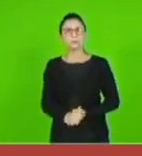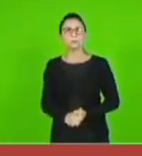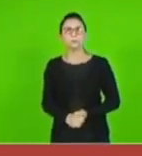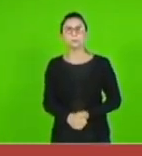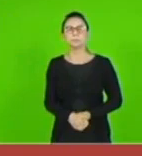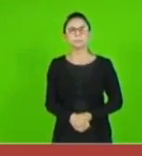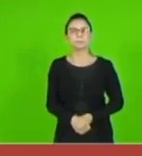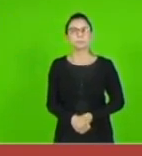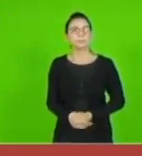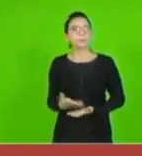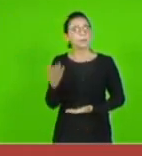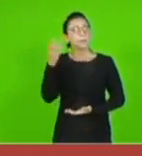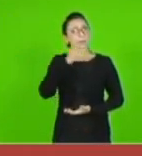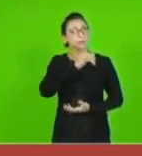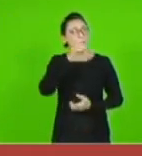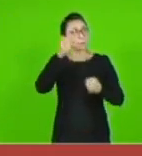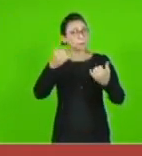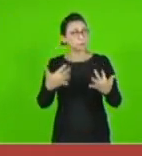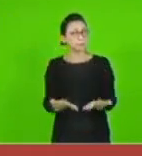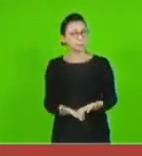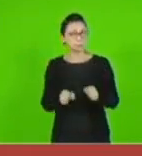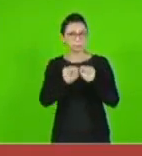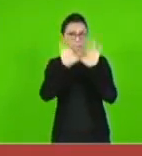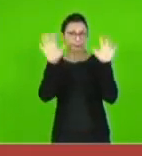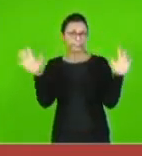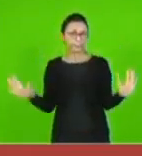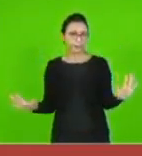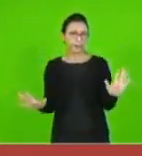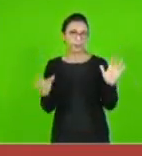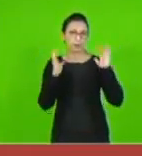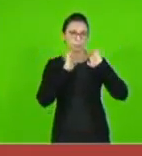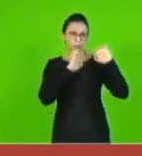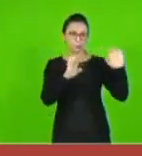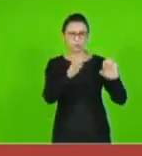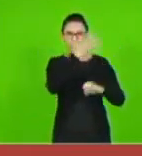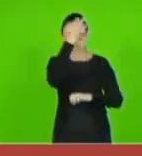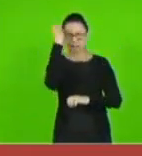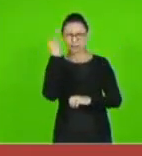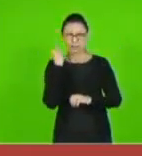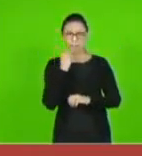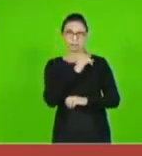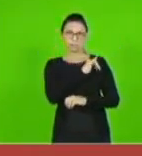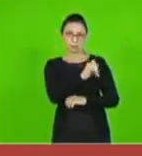having revelation. They're not worried about this. They want to just read the book in their own reason.